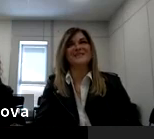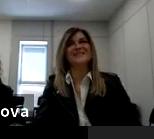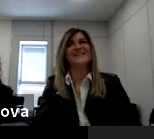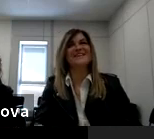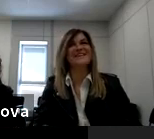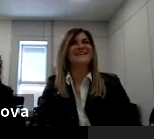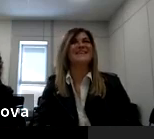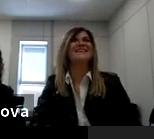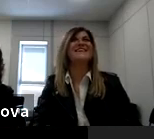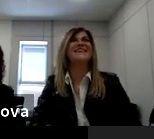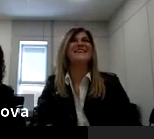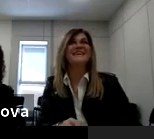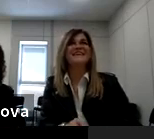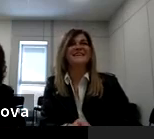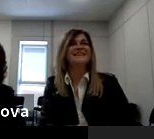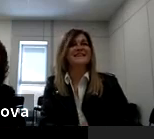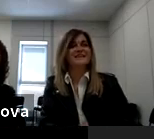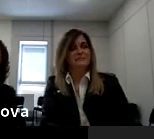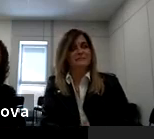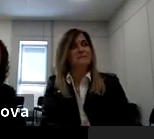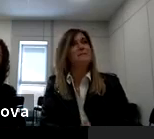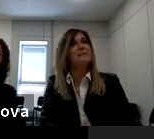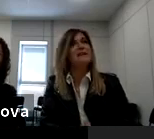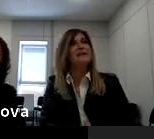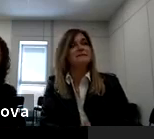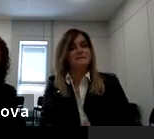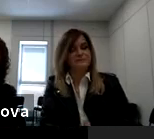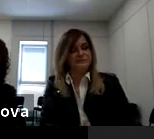price. So